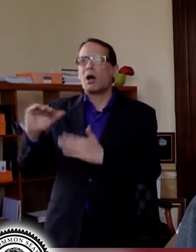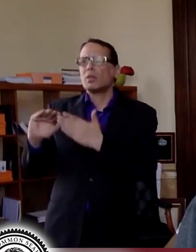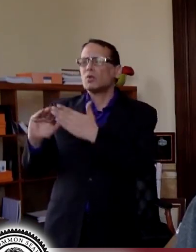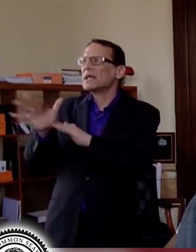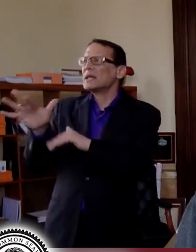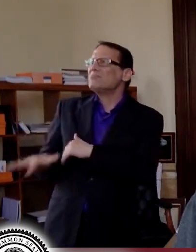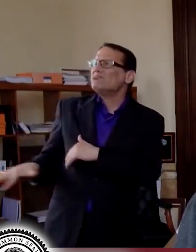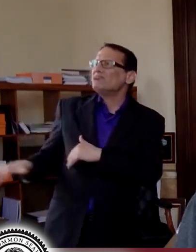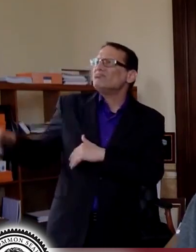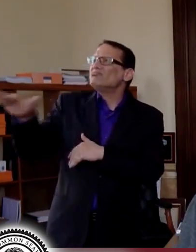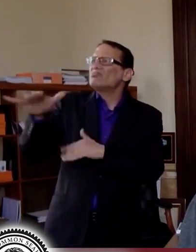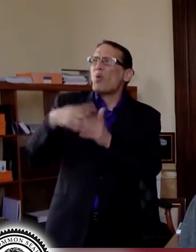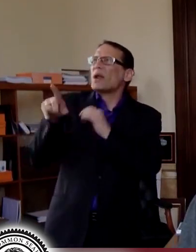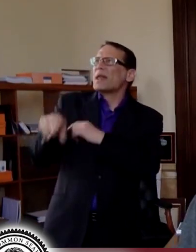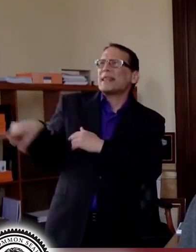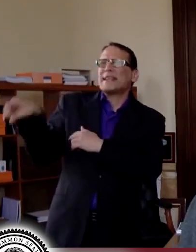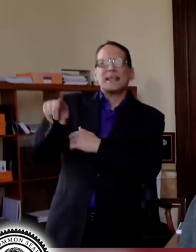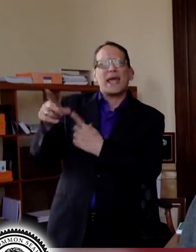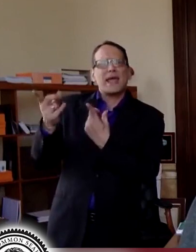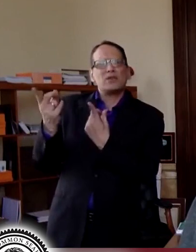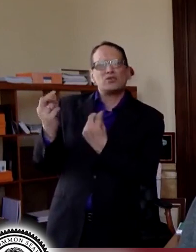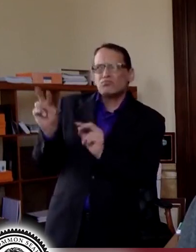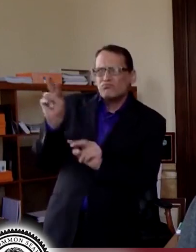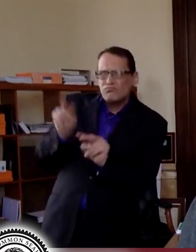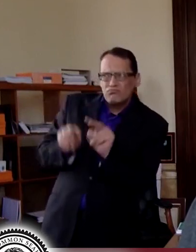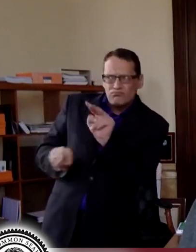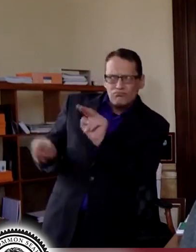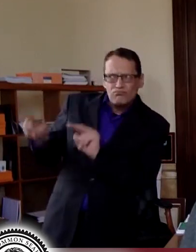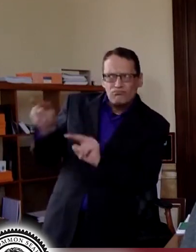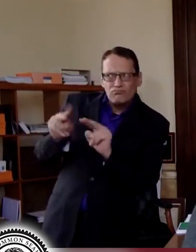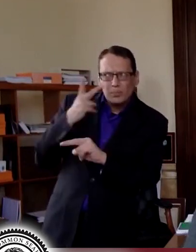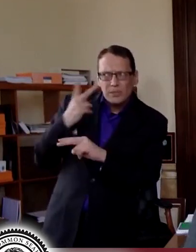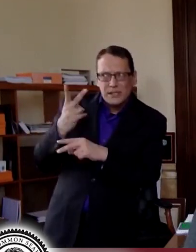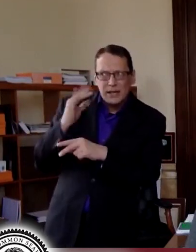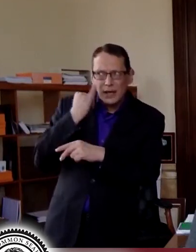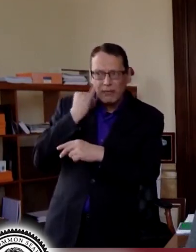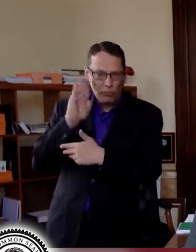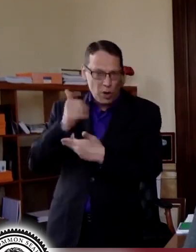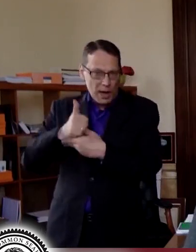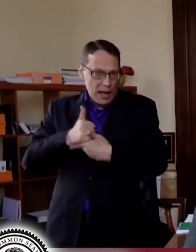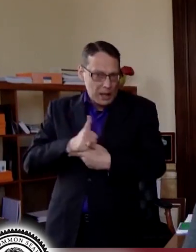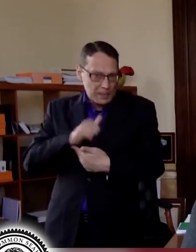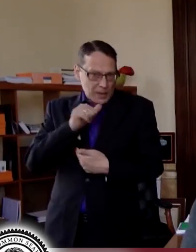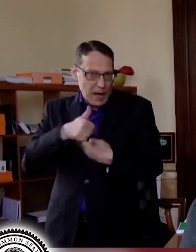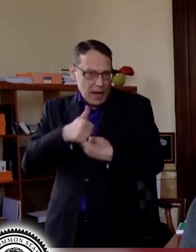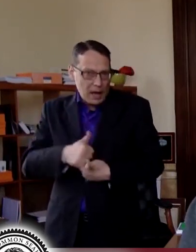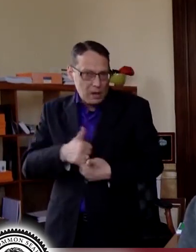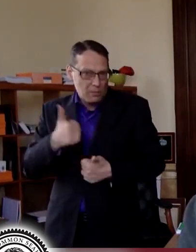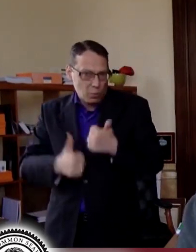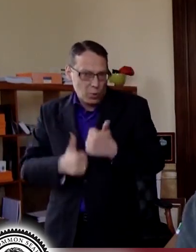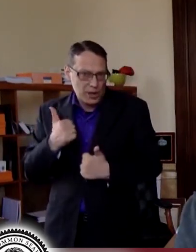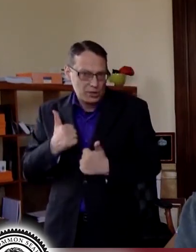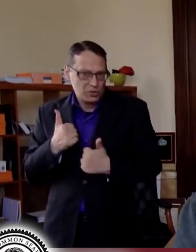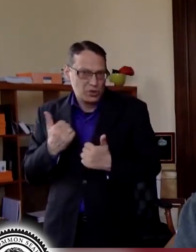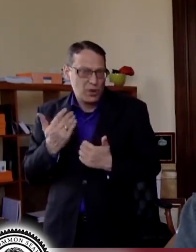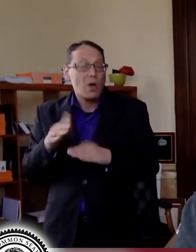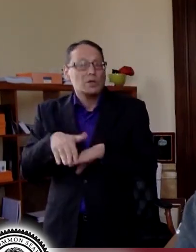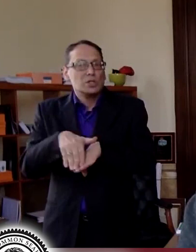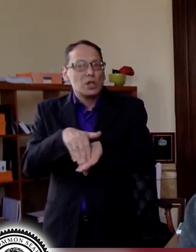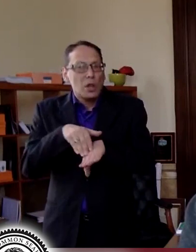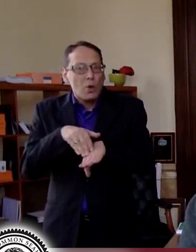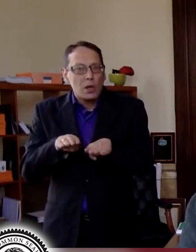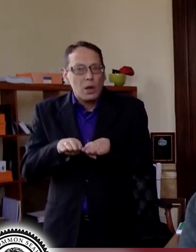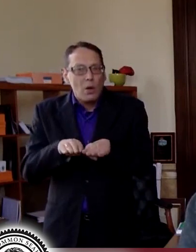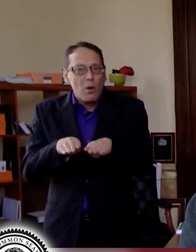around the country. And in order to be able to open things up gradually, open it